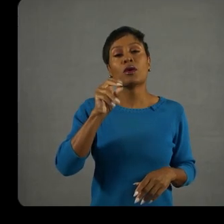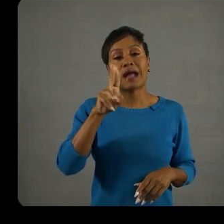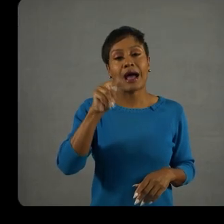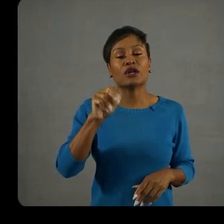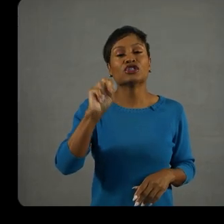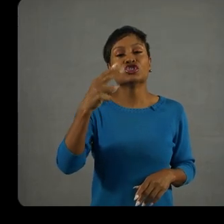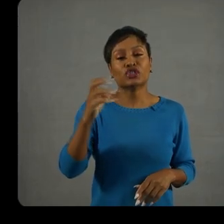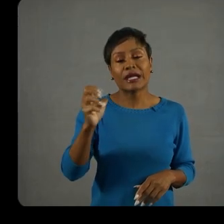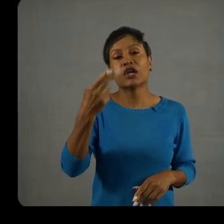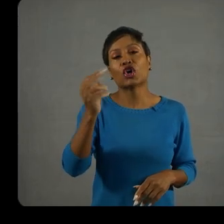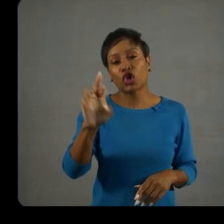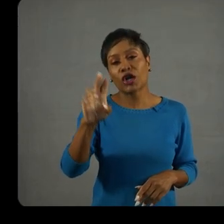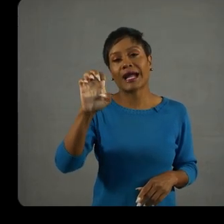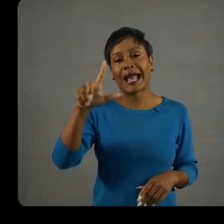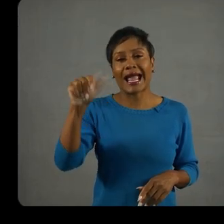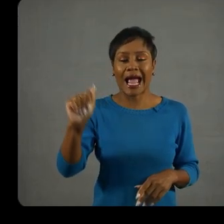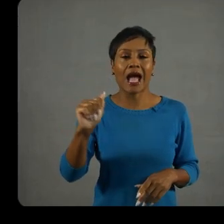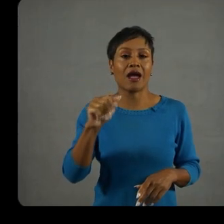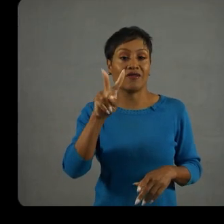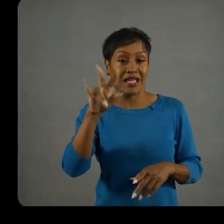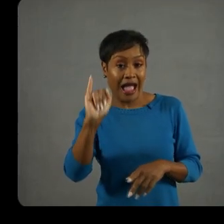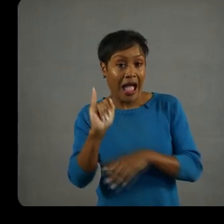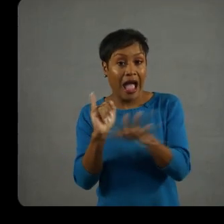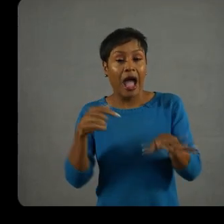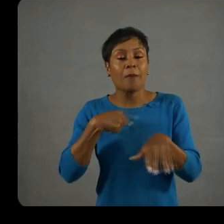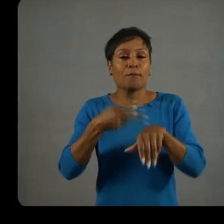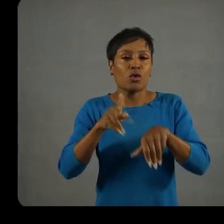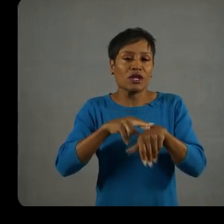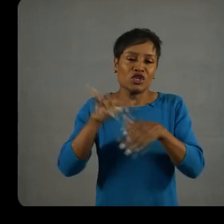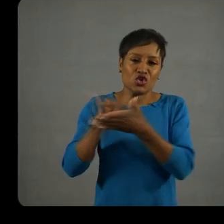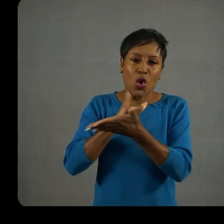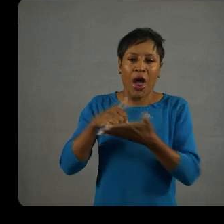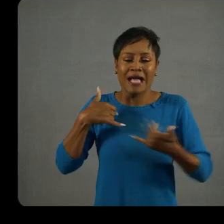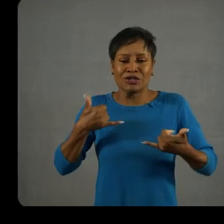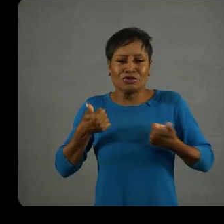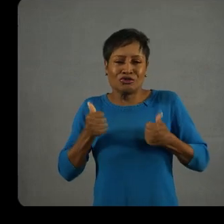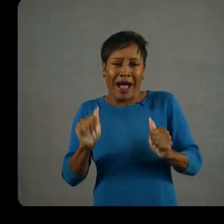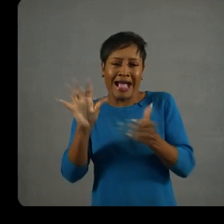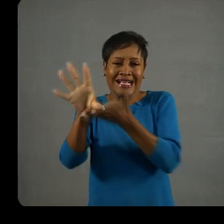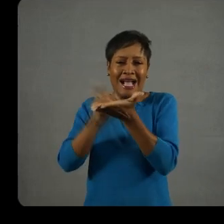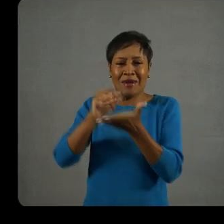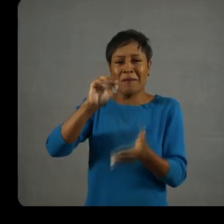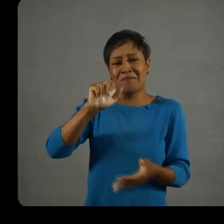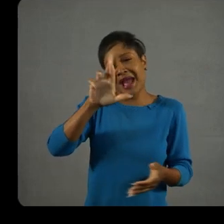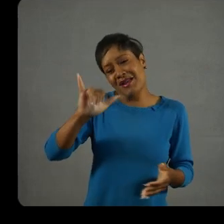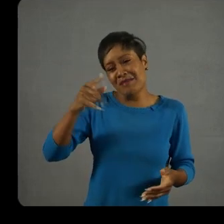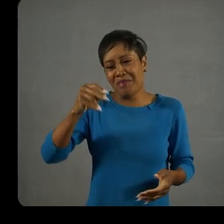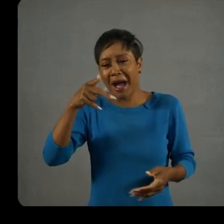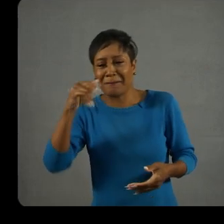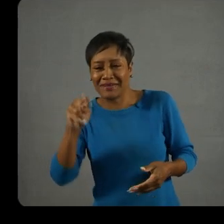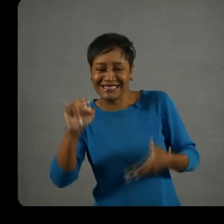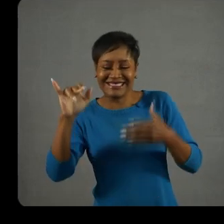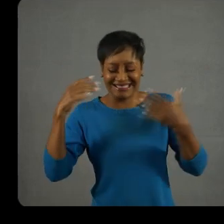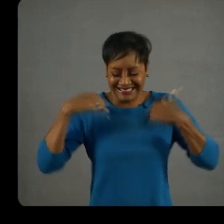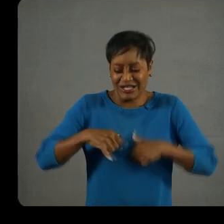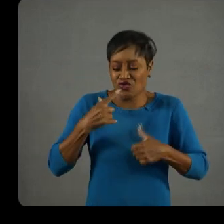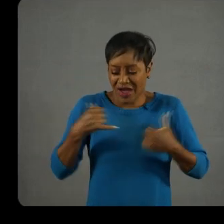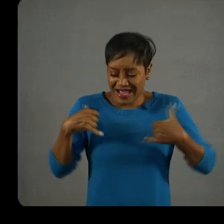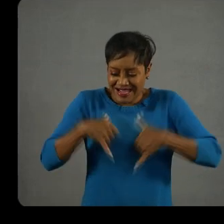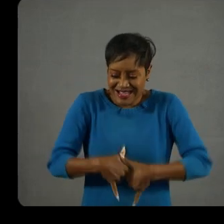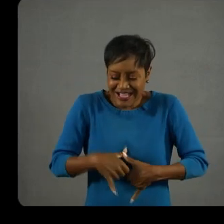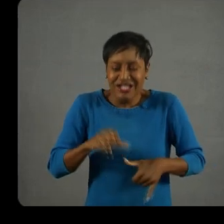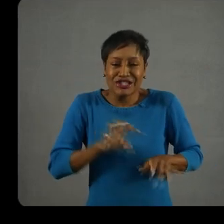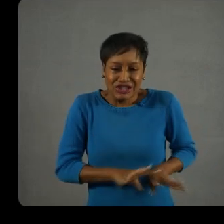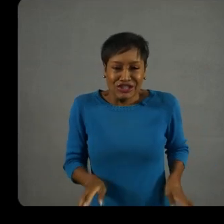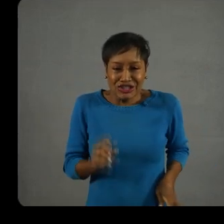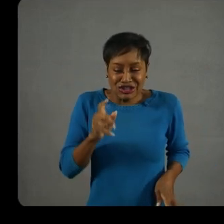visually impaired, I am a Puerto Rican from New York. I tried a little Mary Poppins style today with a red blazer and a skirt that